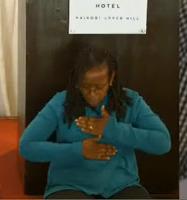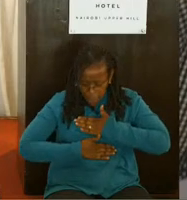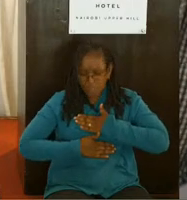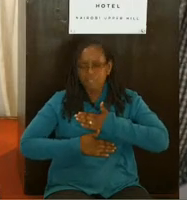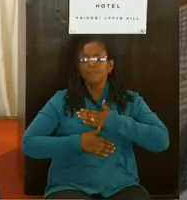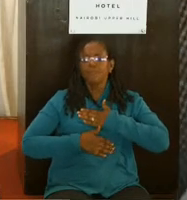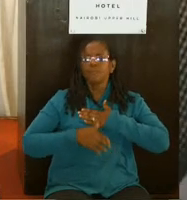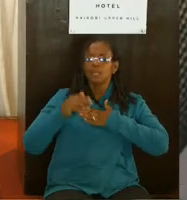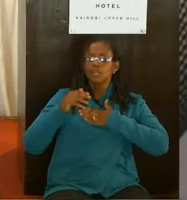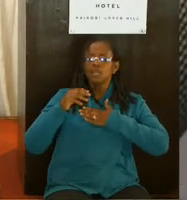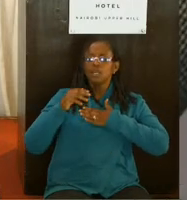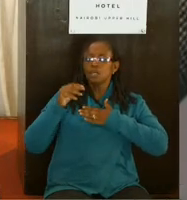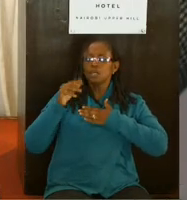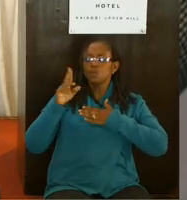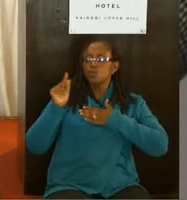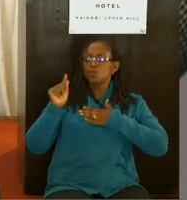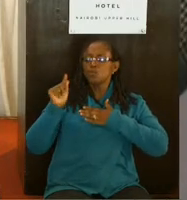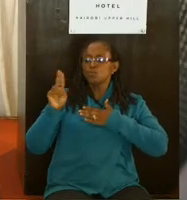O2